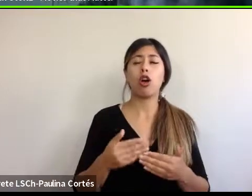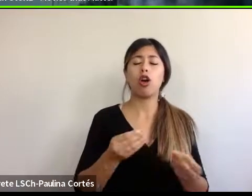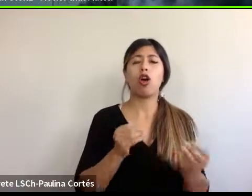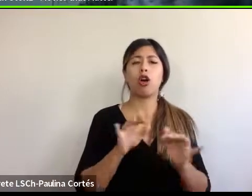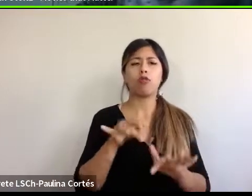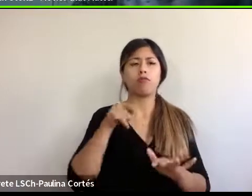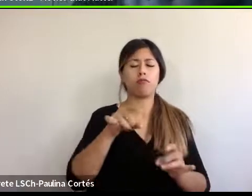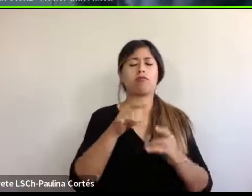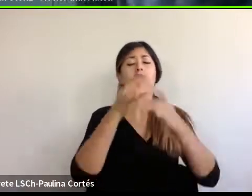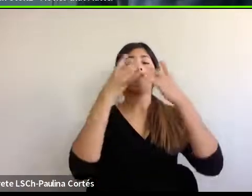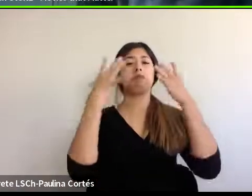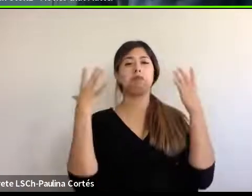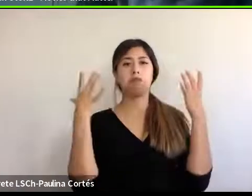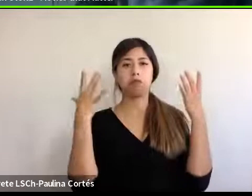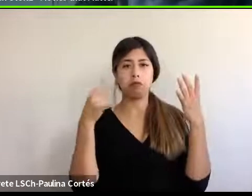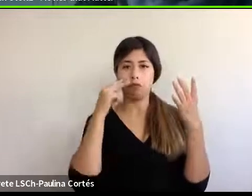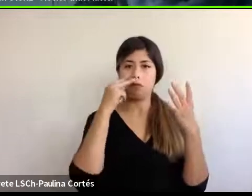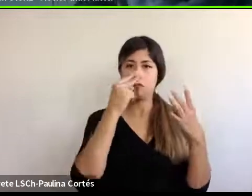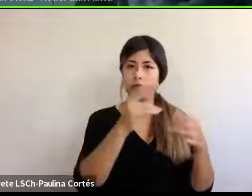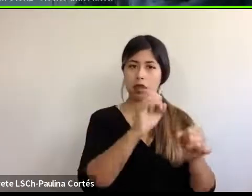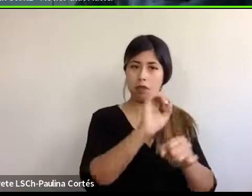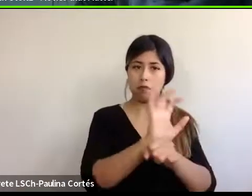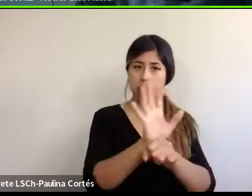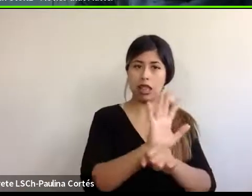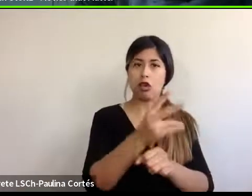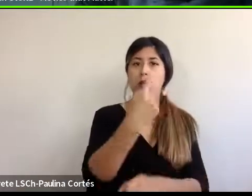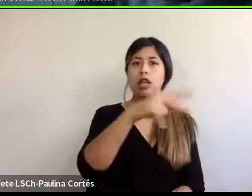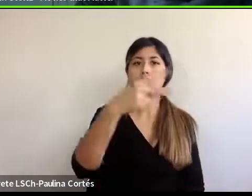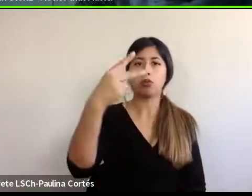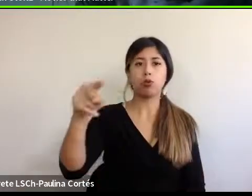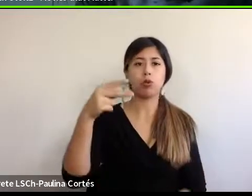region, as most of them are just very well made.